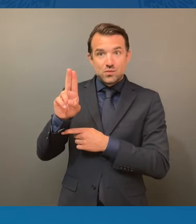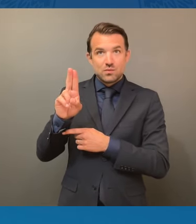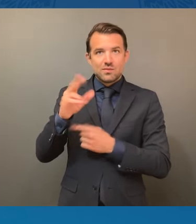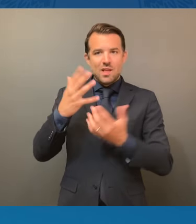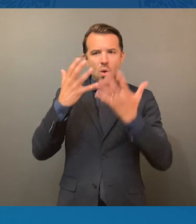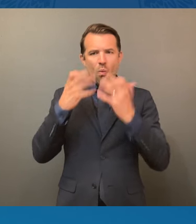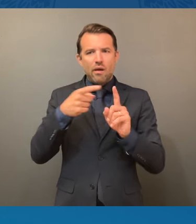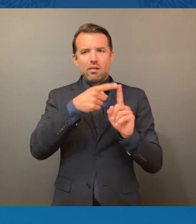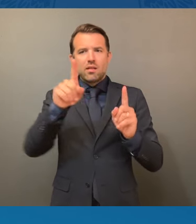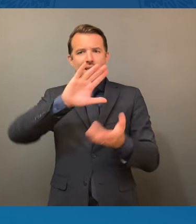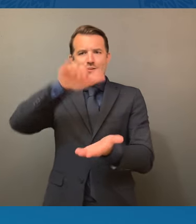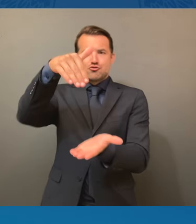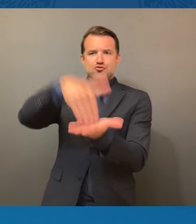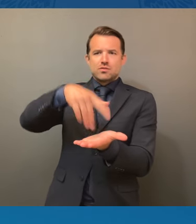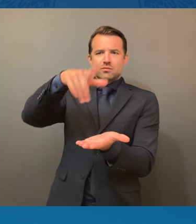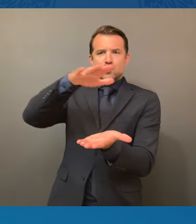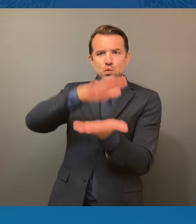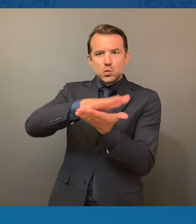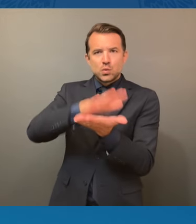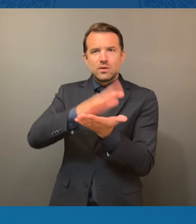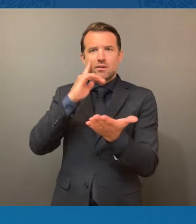excellence.